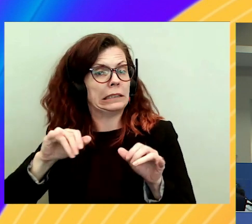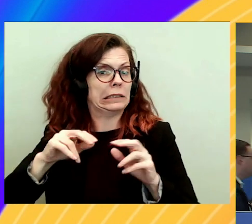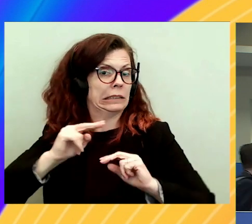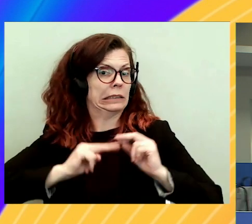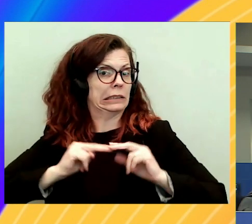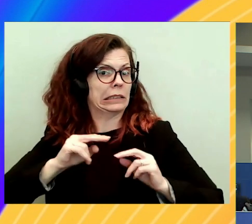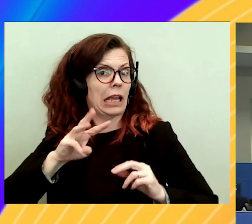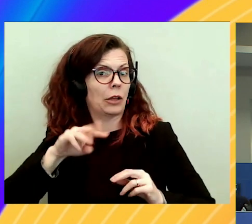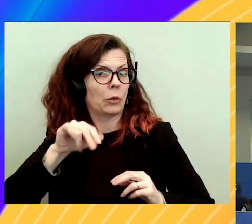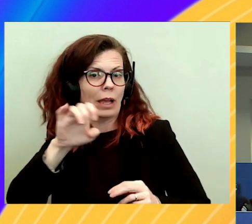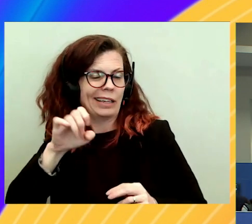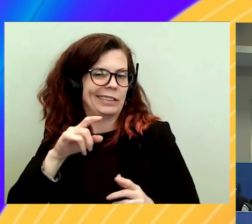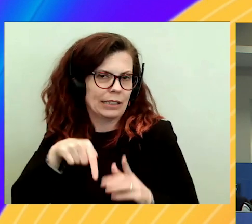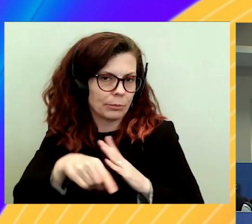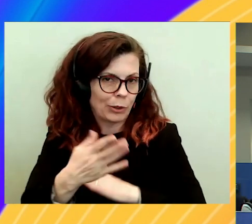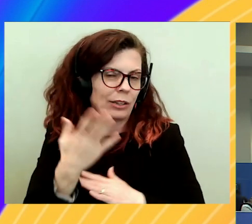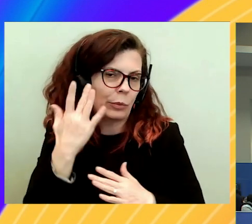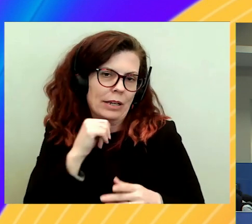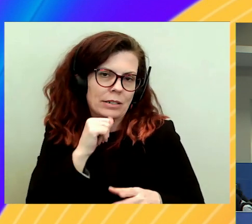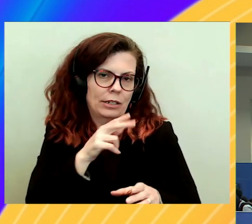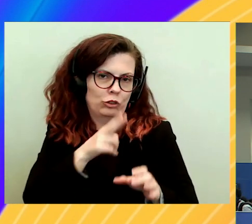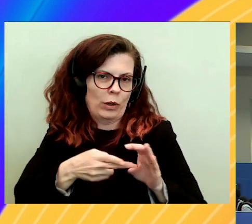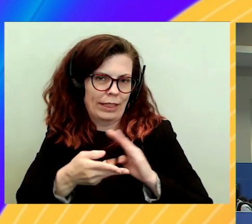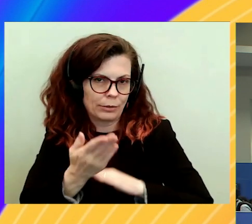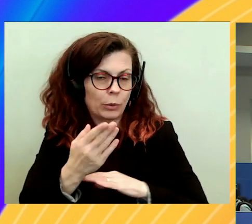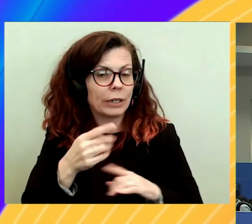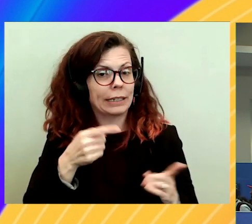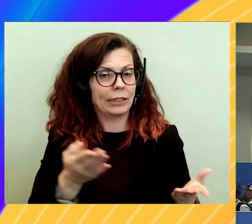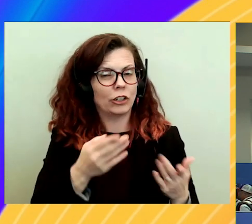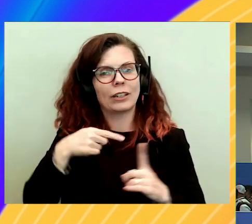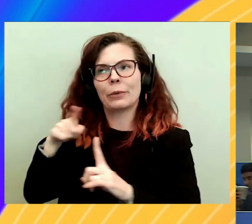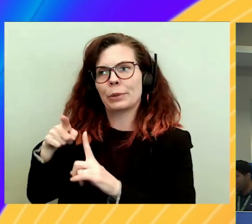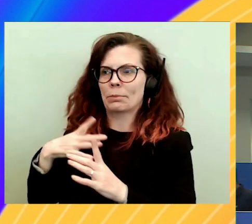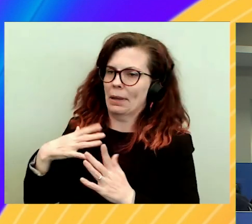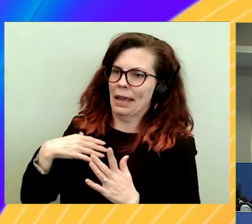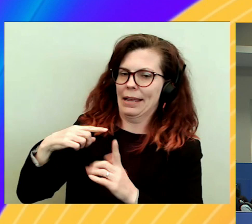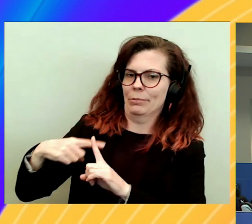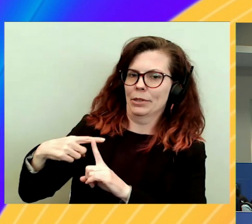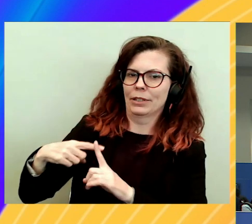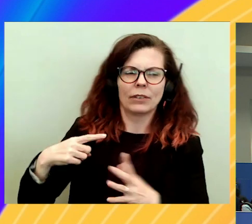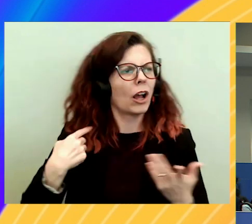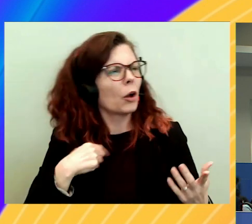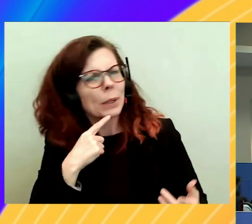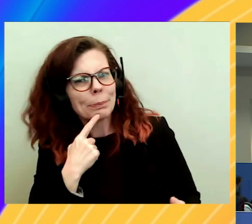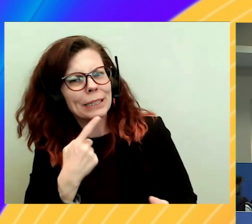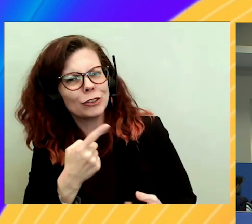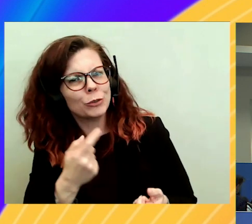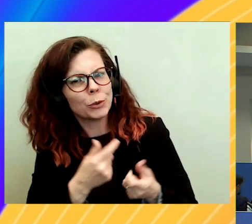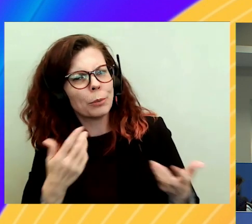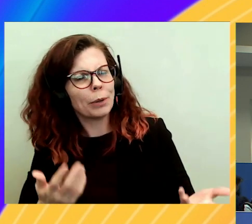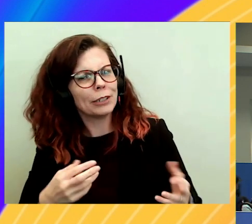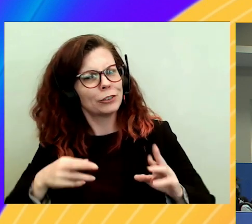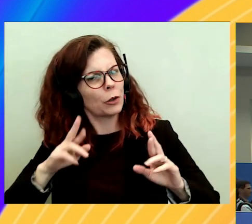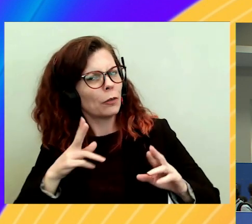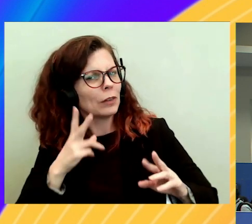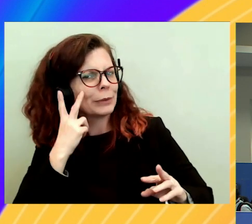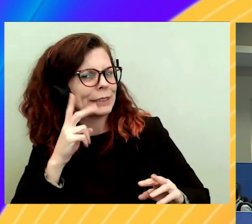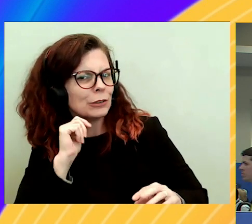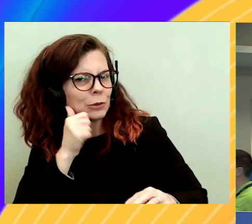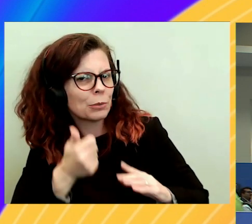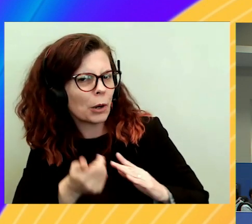wasn't on in the show in the morning. That was kind of my highlight of the we day. missed you so much. You know what? Hopefully we'll see you in the morning. So